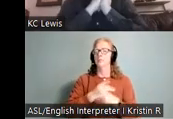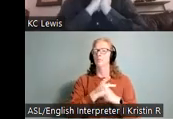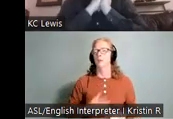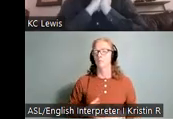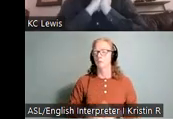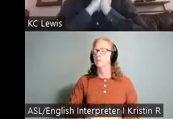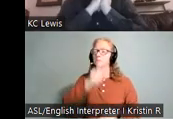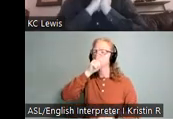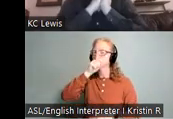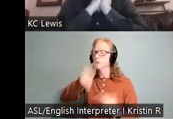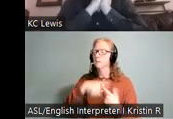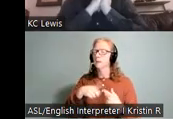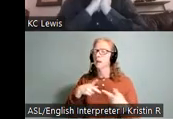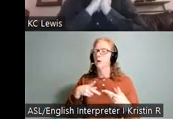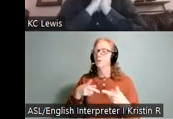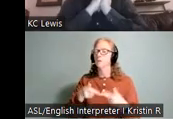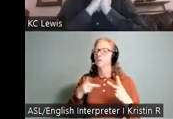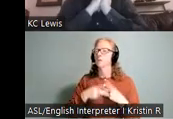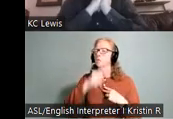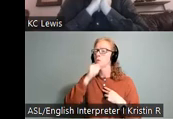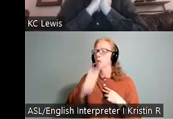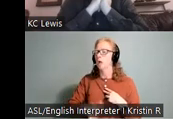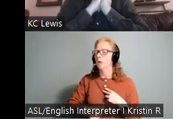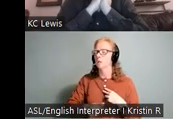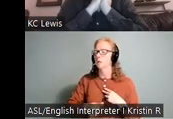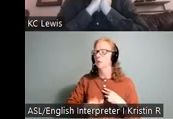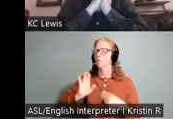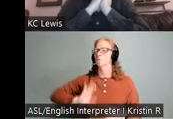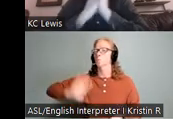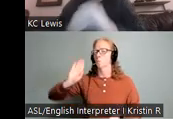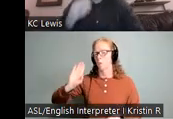doesn't really have jurisdiction over non-sworn.